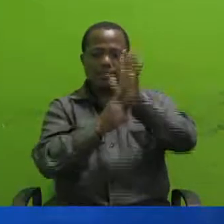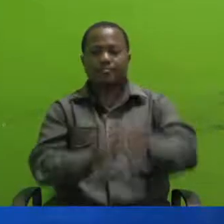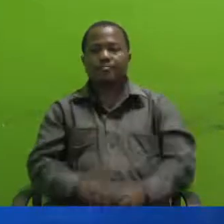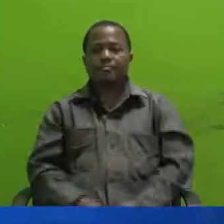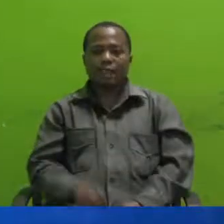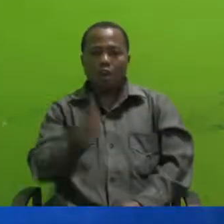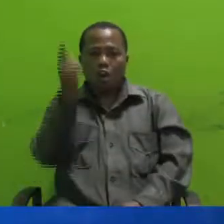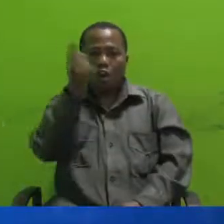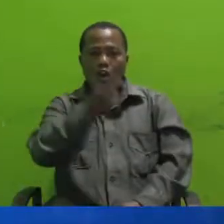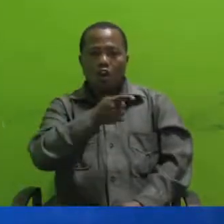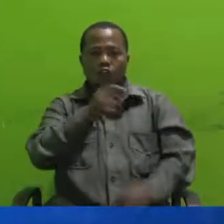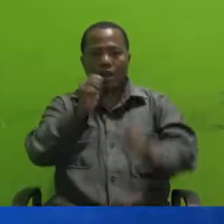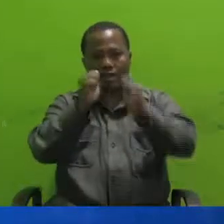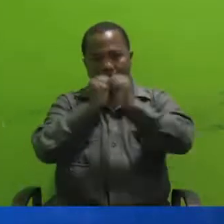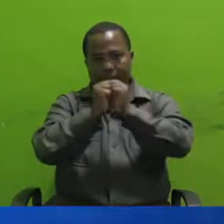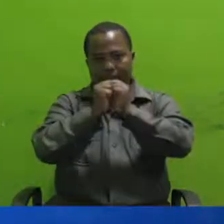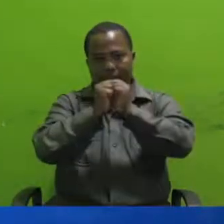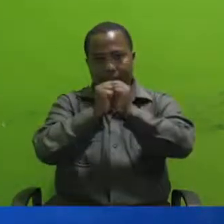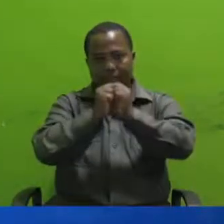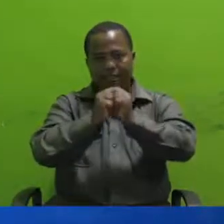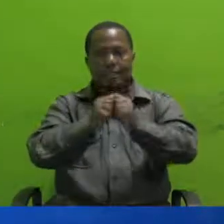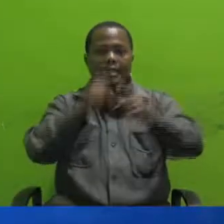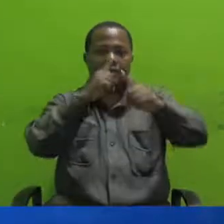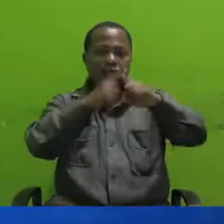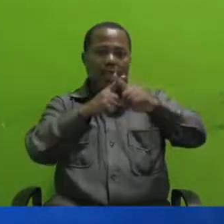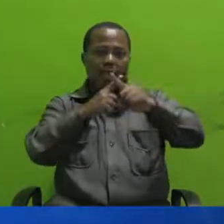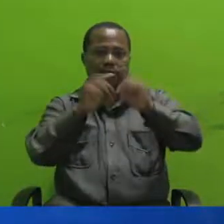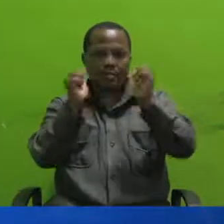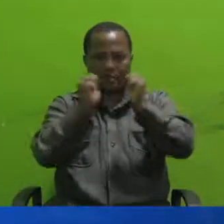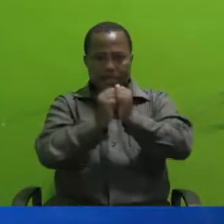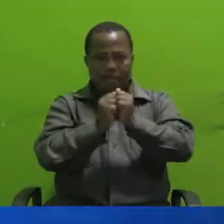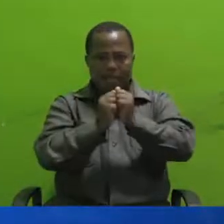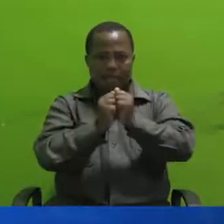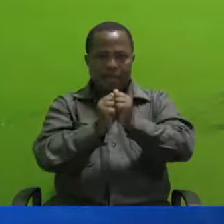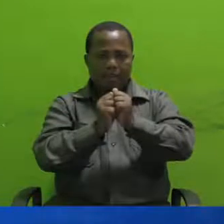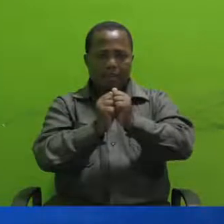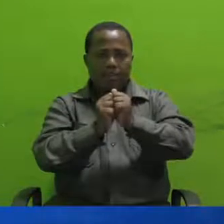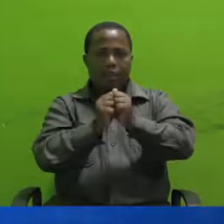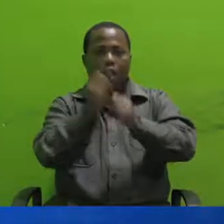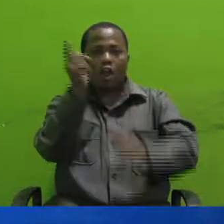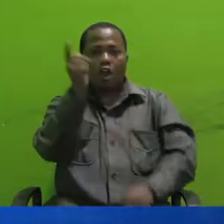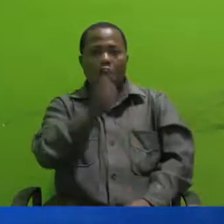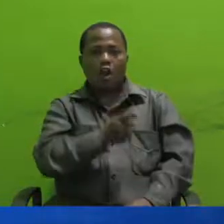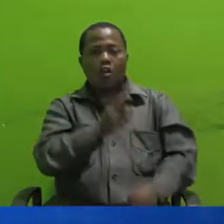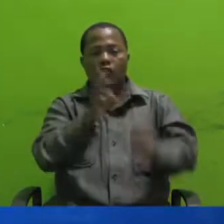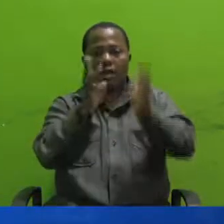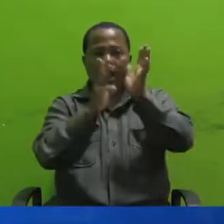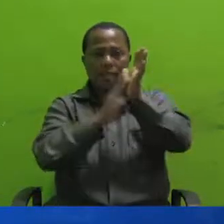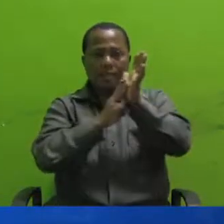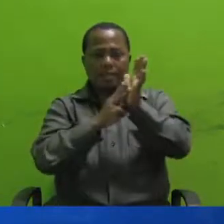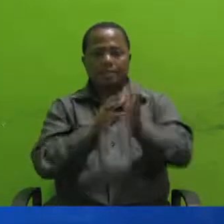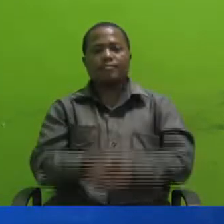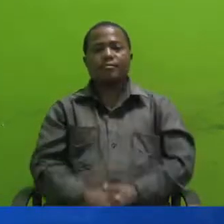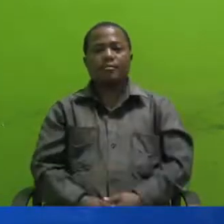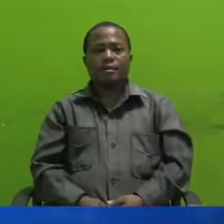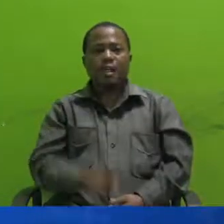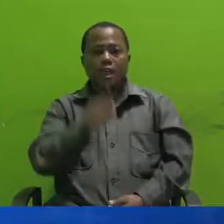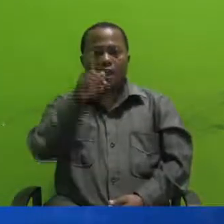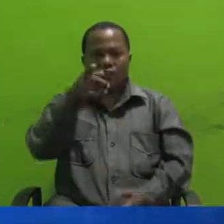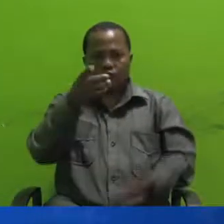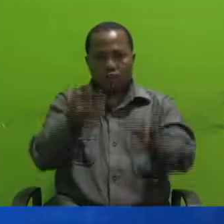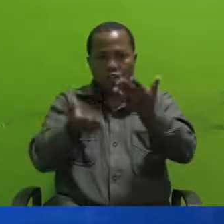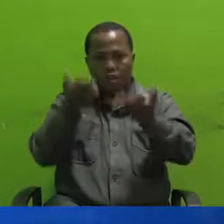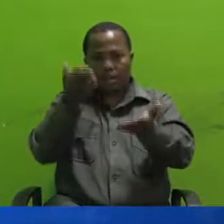6 over 10 times 10 over 8. If you